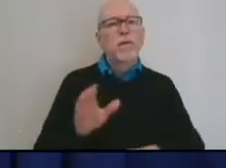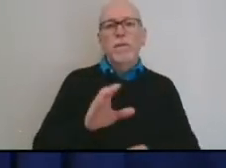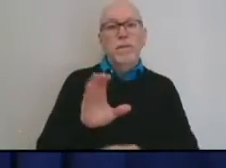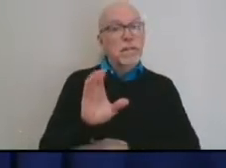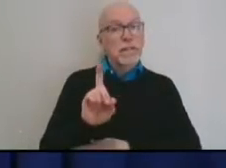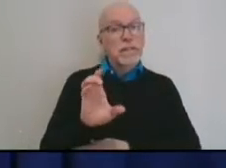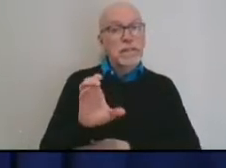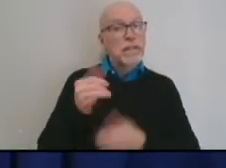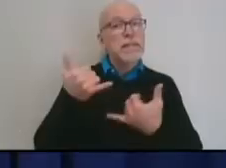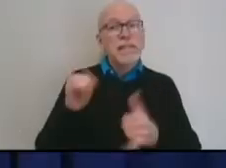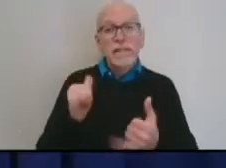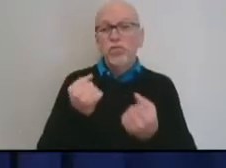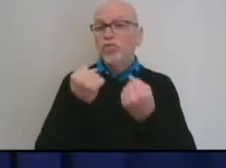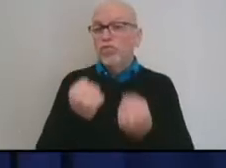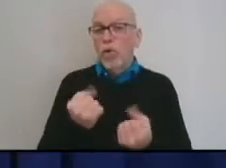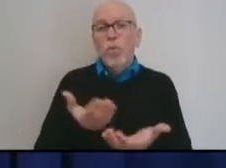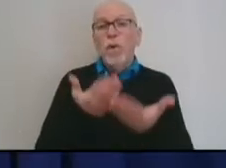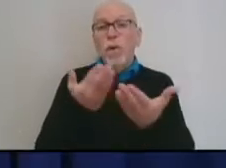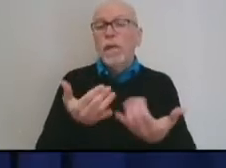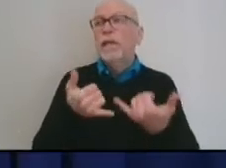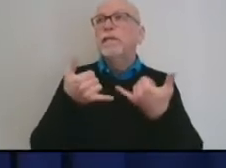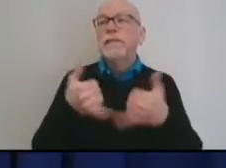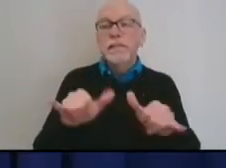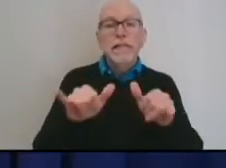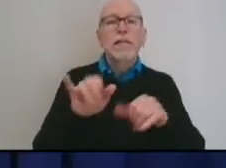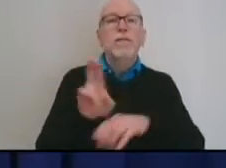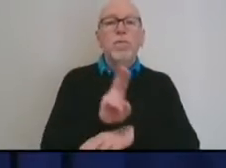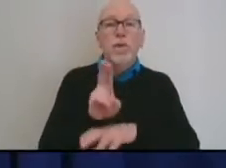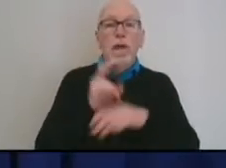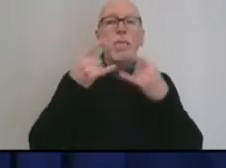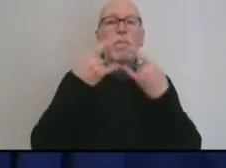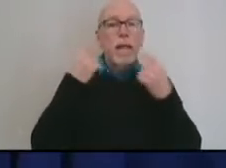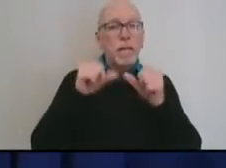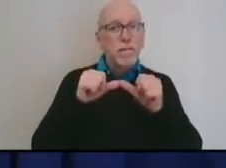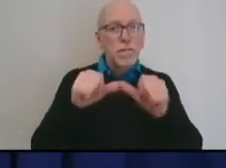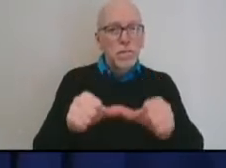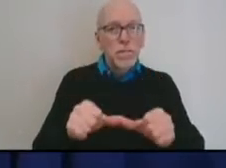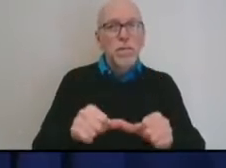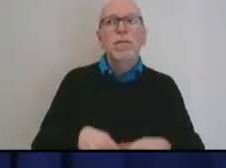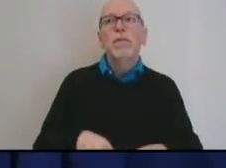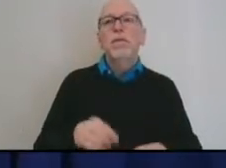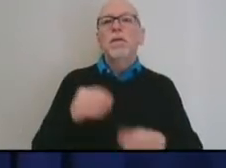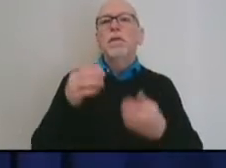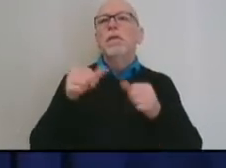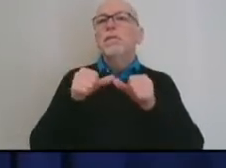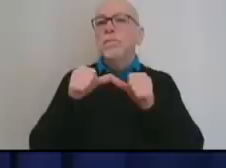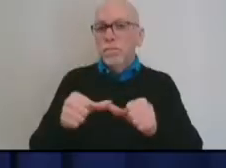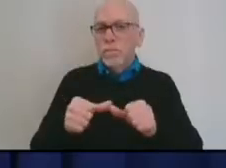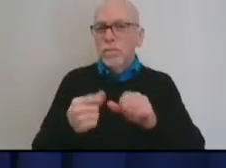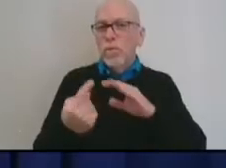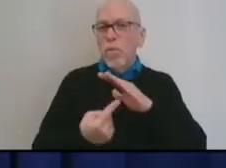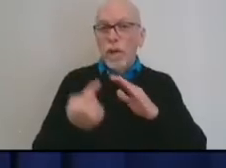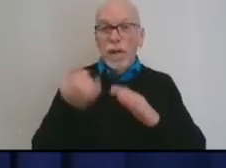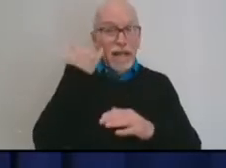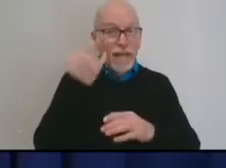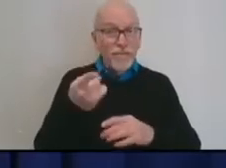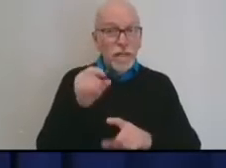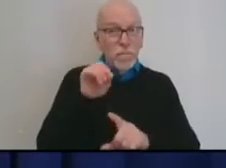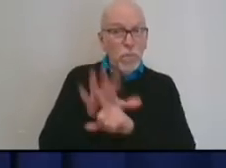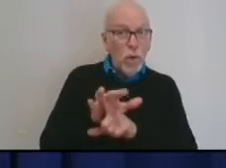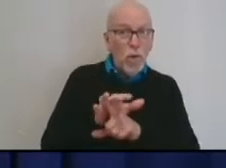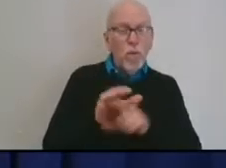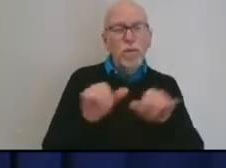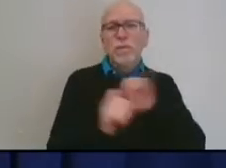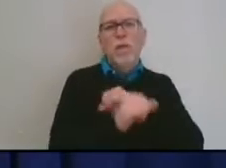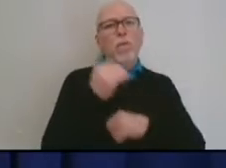strongly recommending that we continue to do that, and that we can continue to quarantine, that if we get exposed. And the reason for that